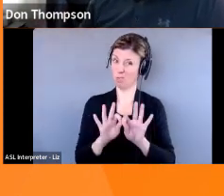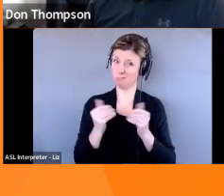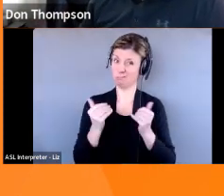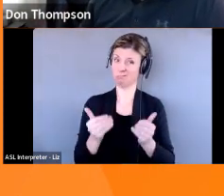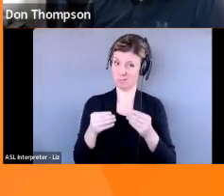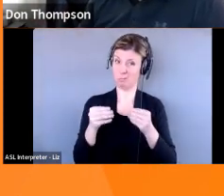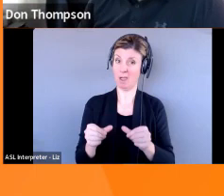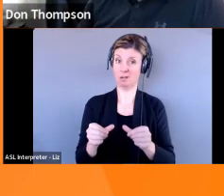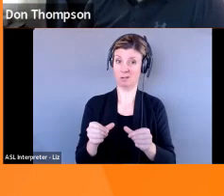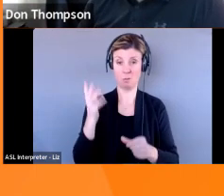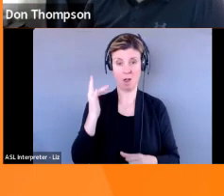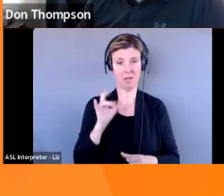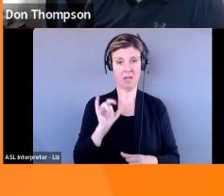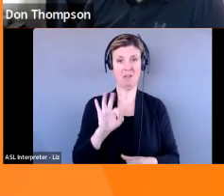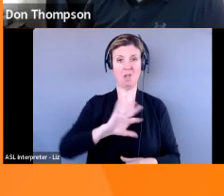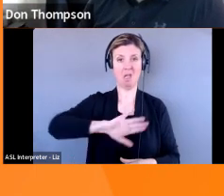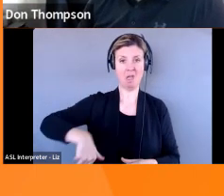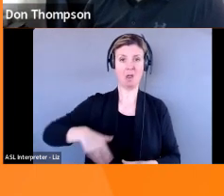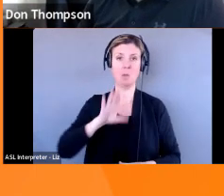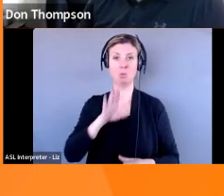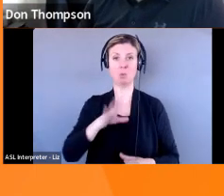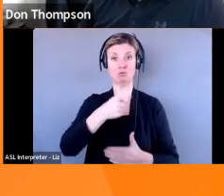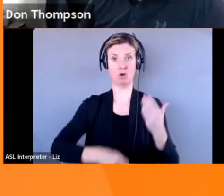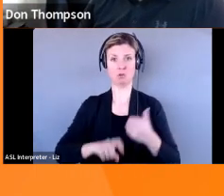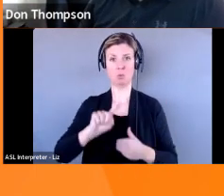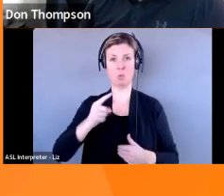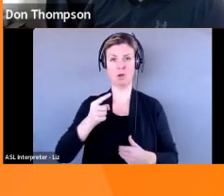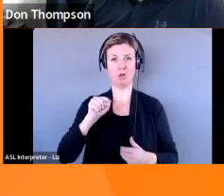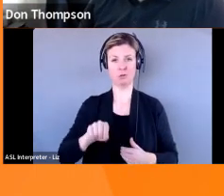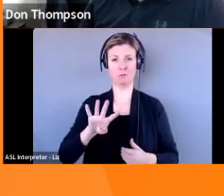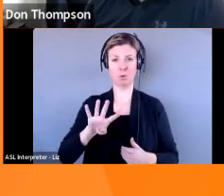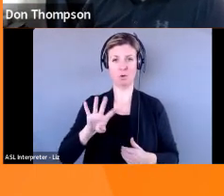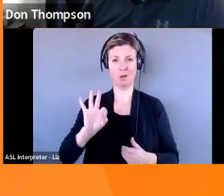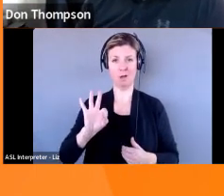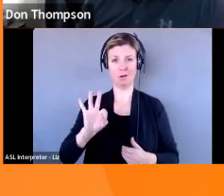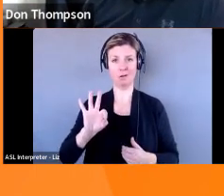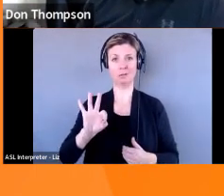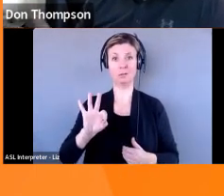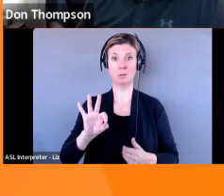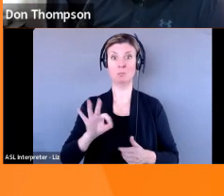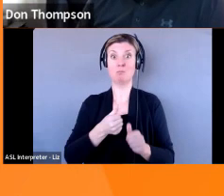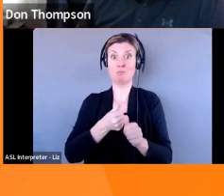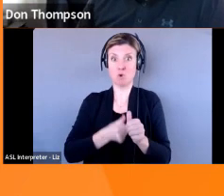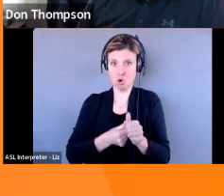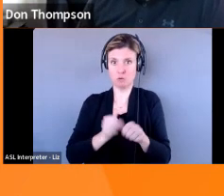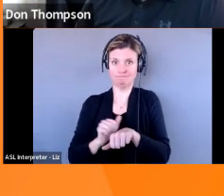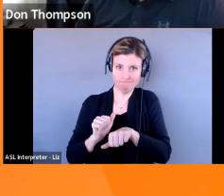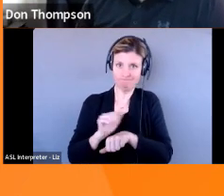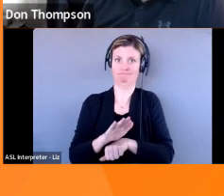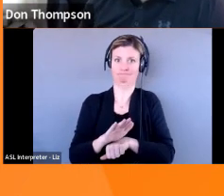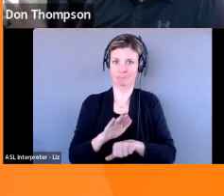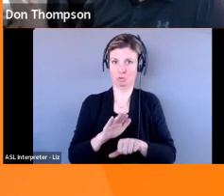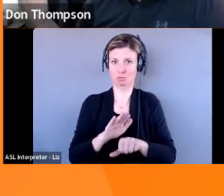$1.49 per unit for shipping to customers. Okay, so hopefully we're going to sell